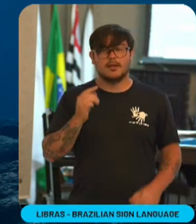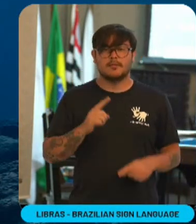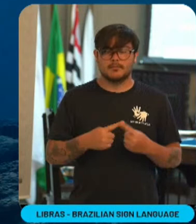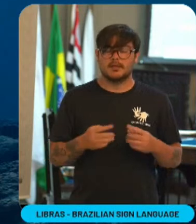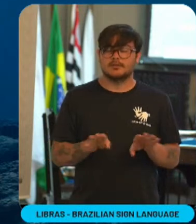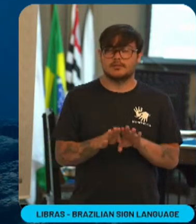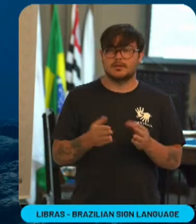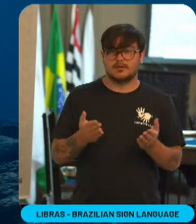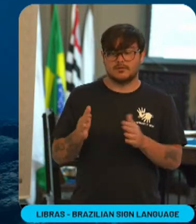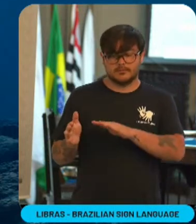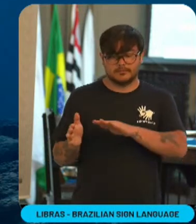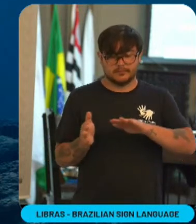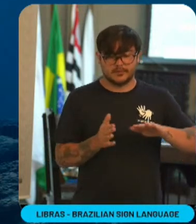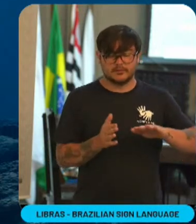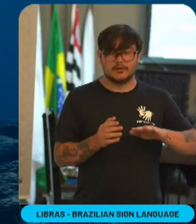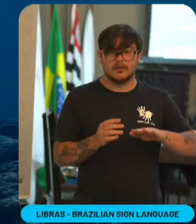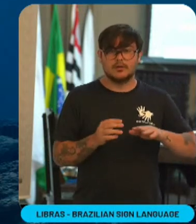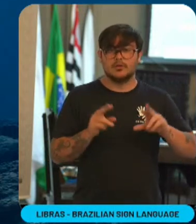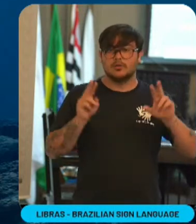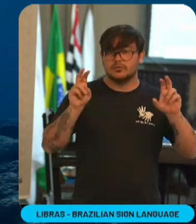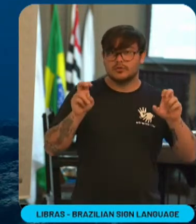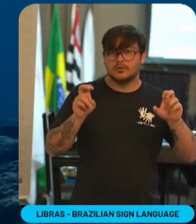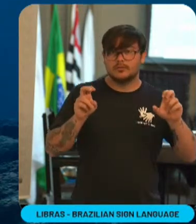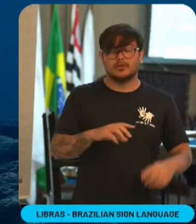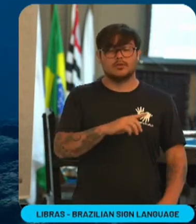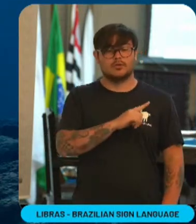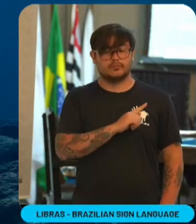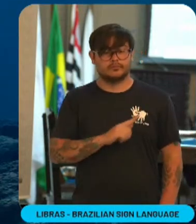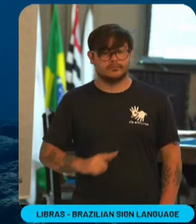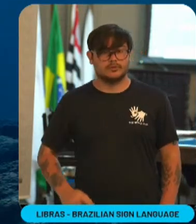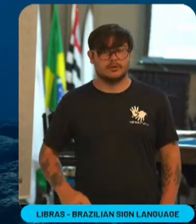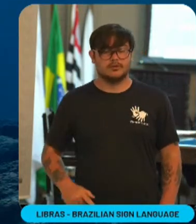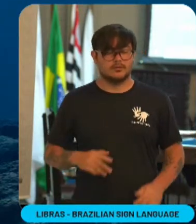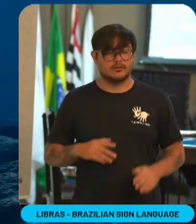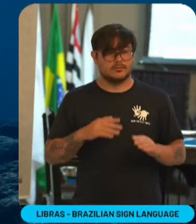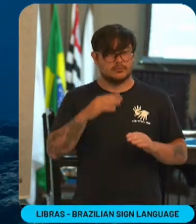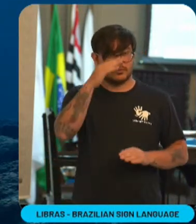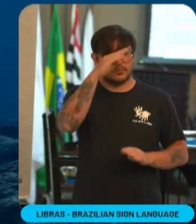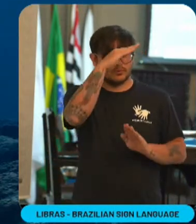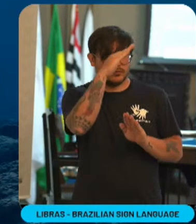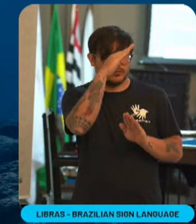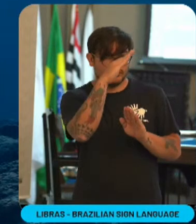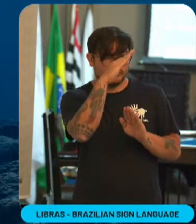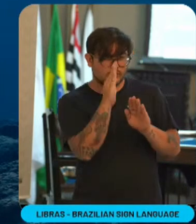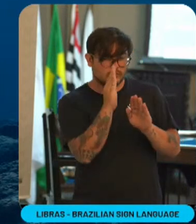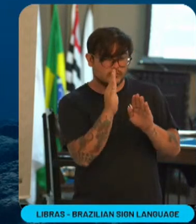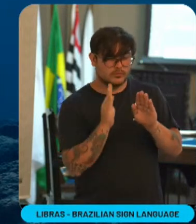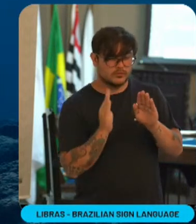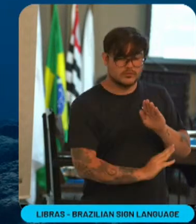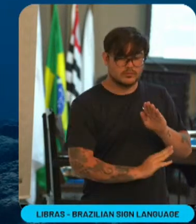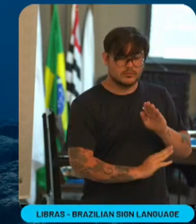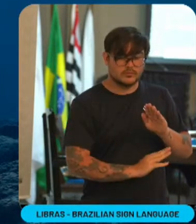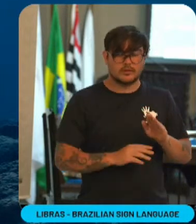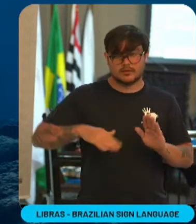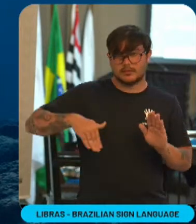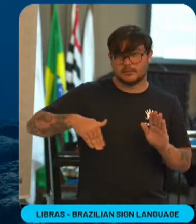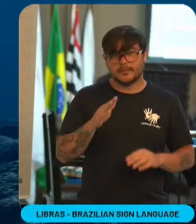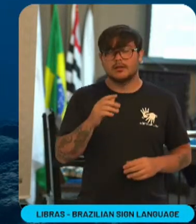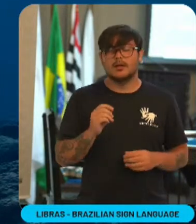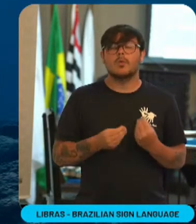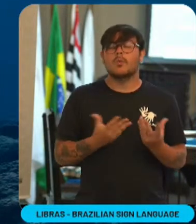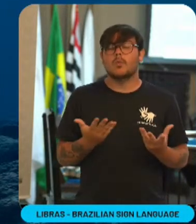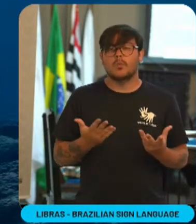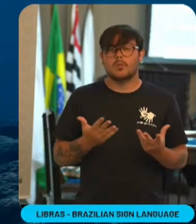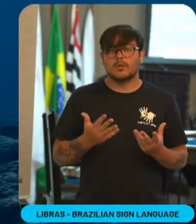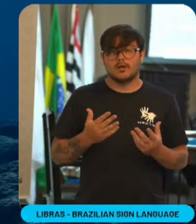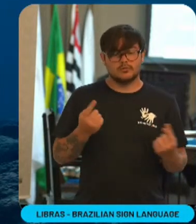But we will have now a block about coast governance. What are the challenges of having